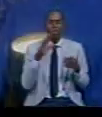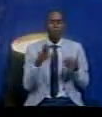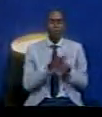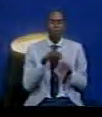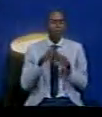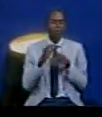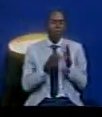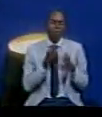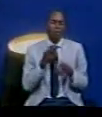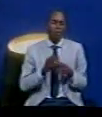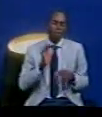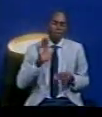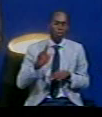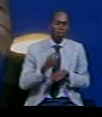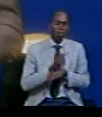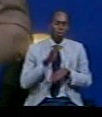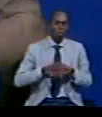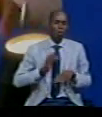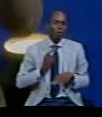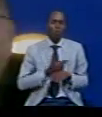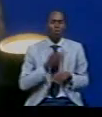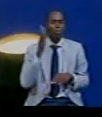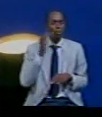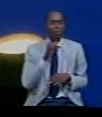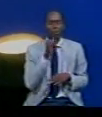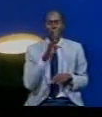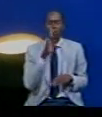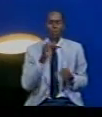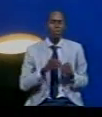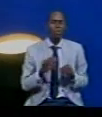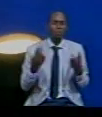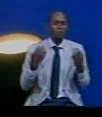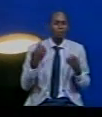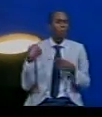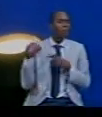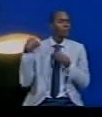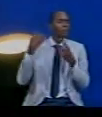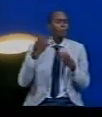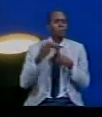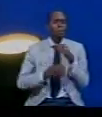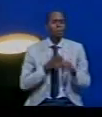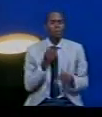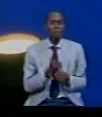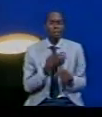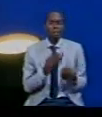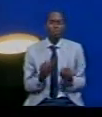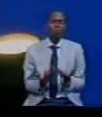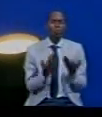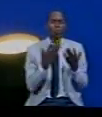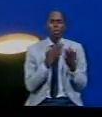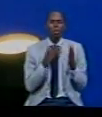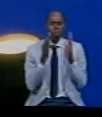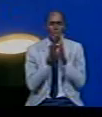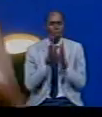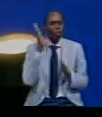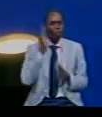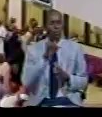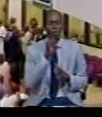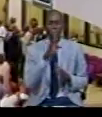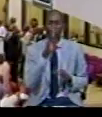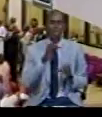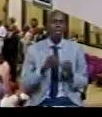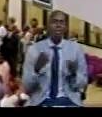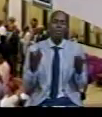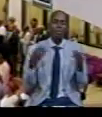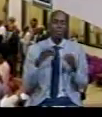vain. His investment over all these years, His sacrifice and His prayer, it shall not be in vain in Jesus'